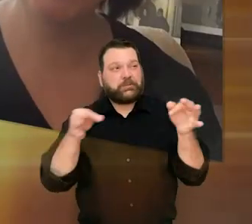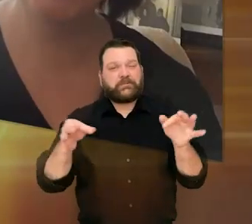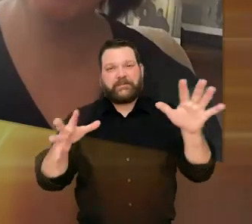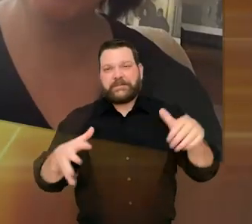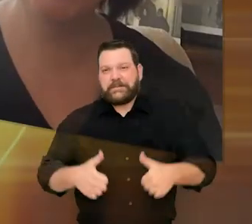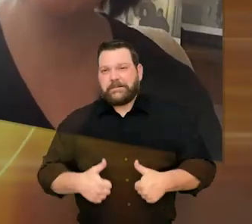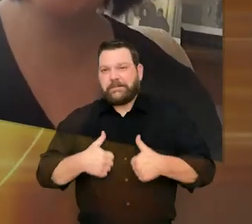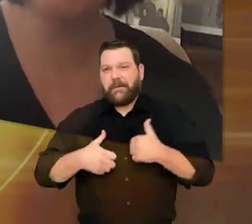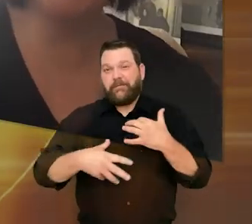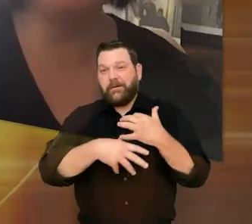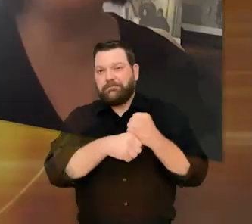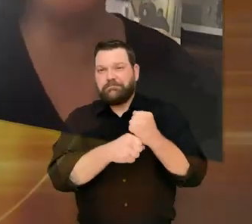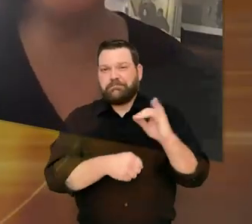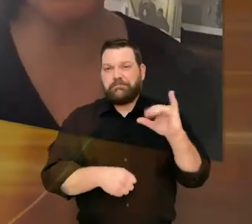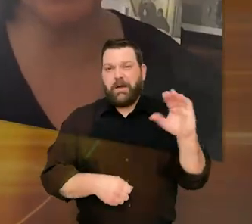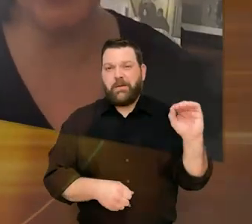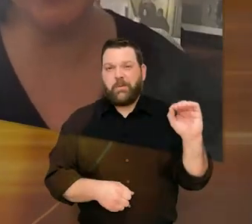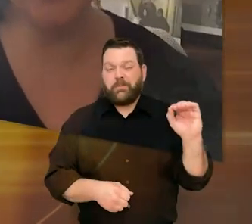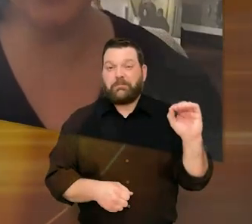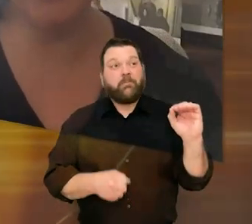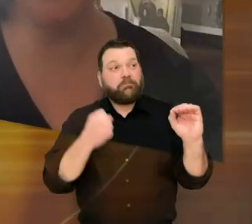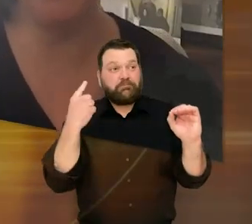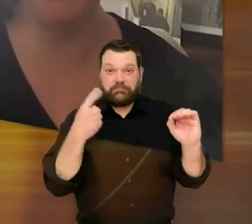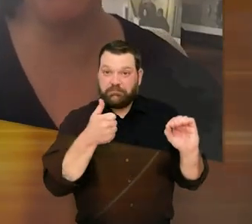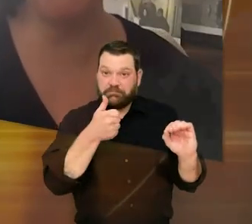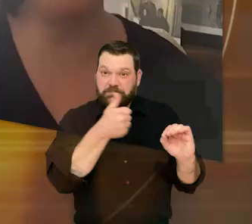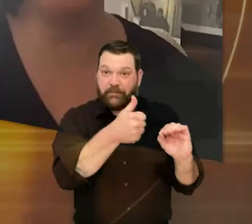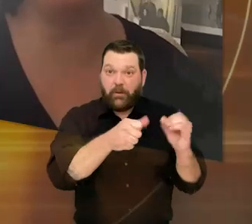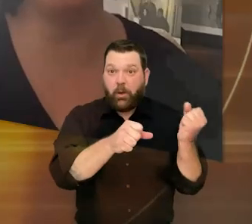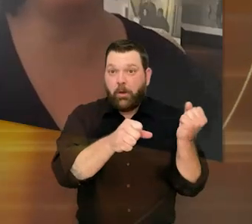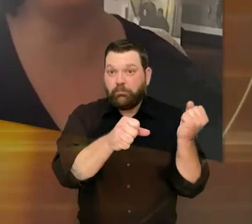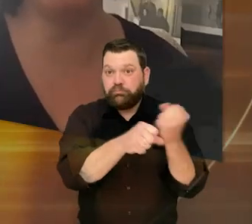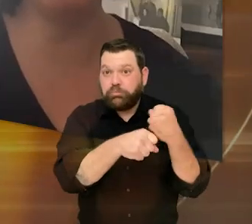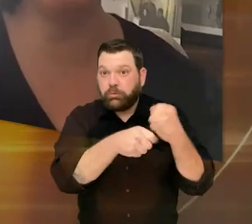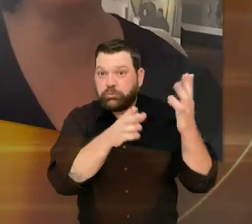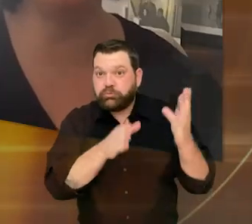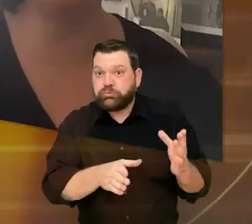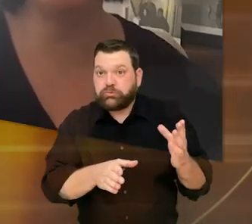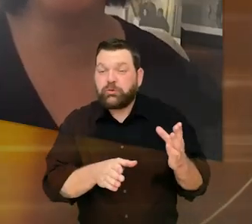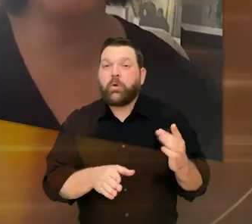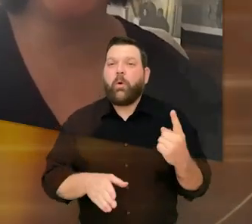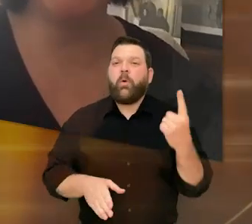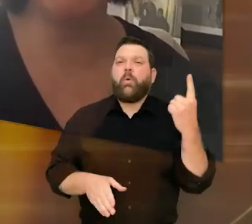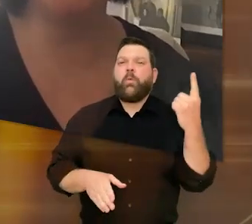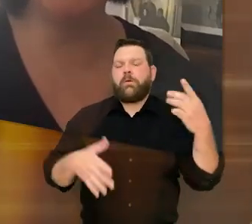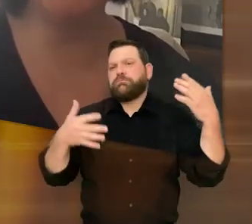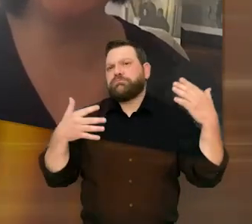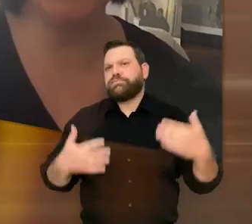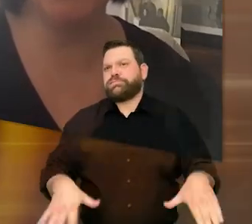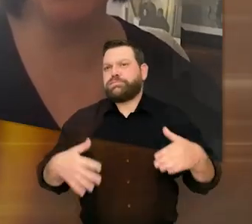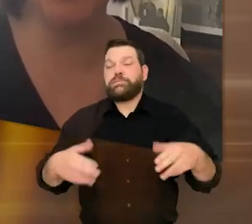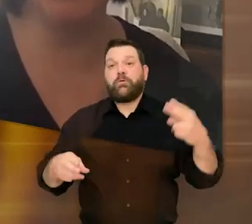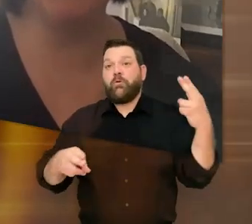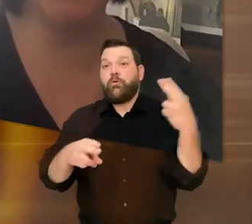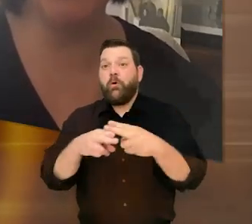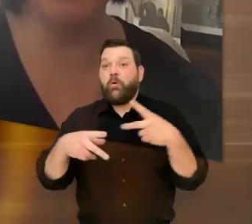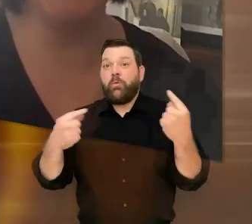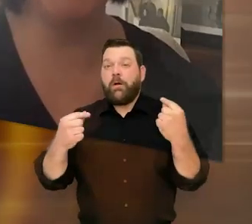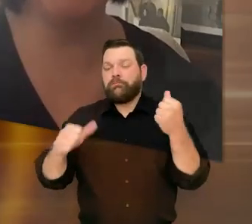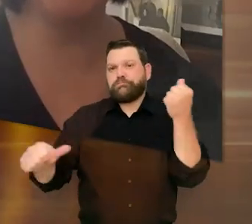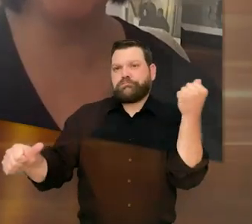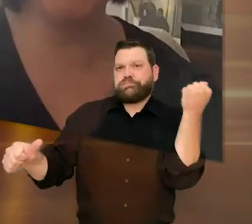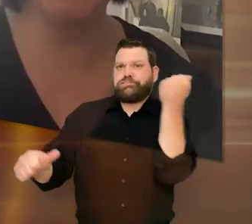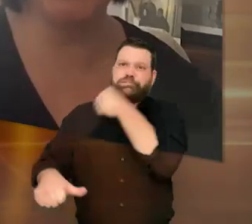others. He was a producer and a director, most notably of Shitface Shakespeare, and a founding member of